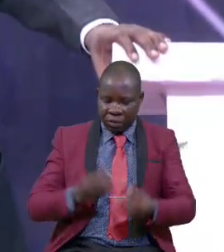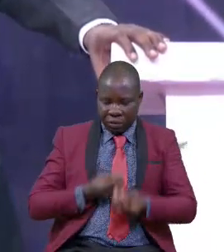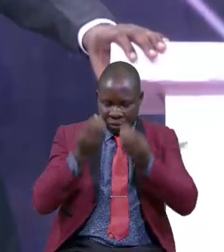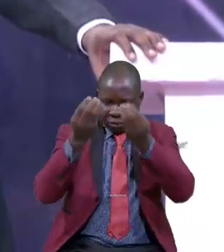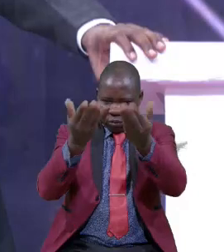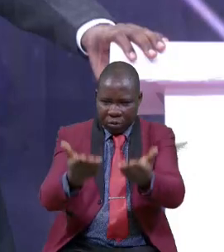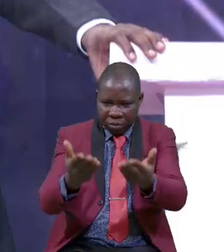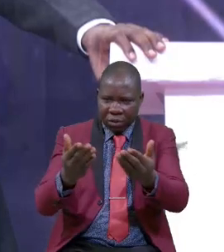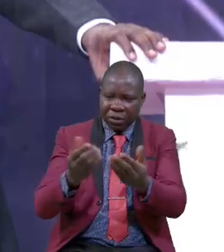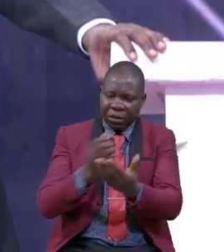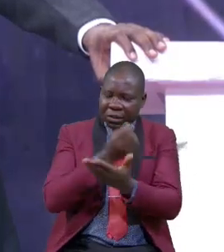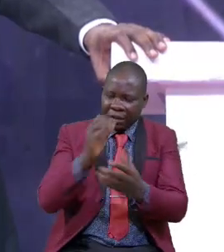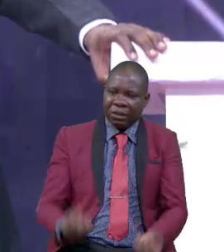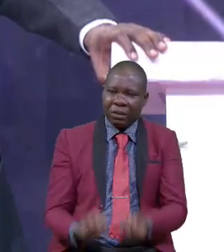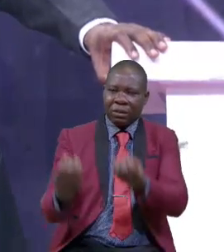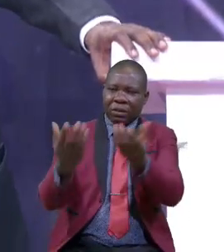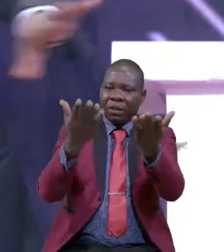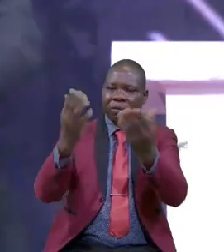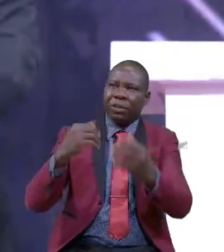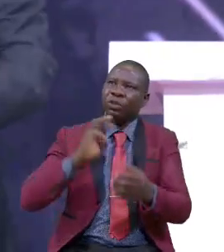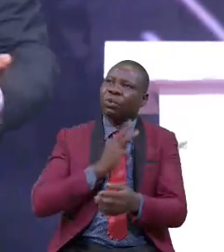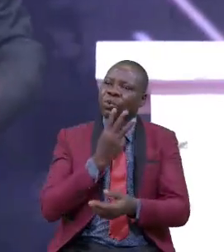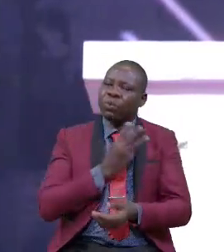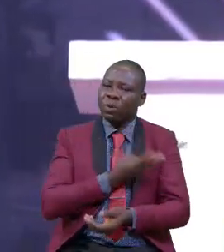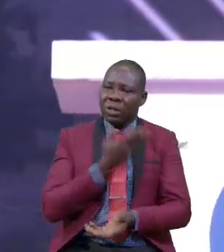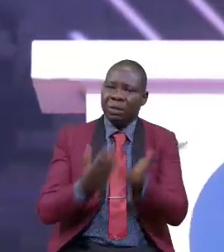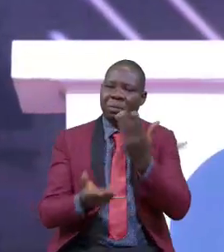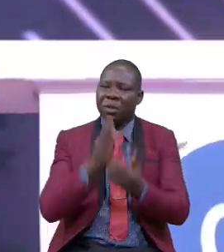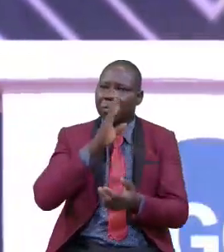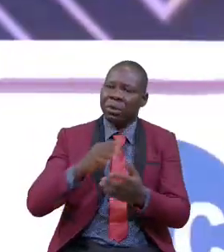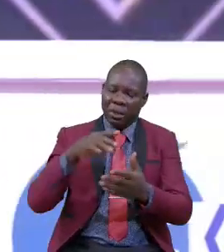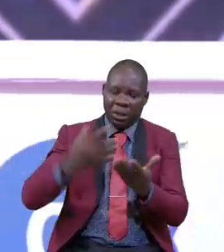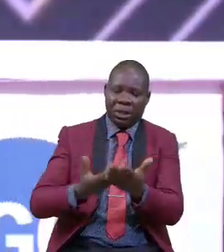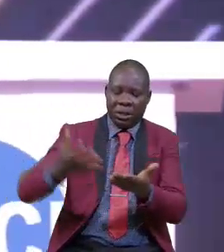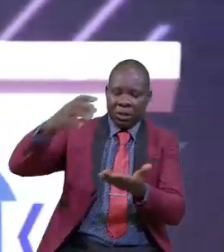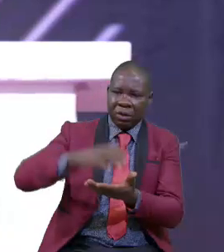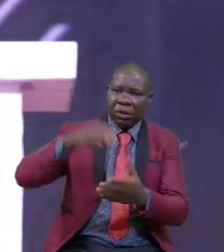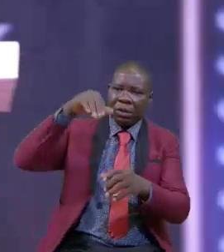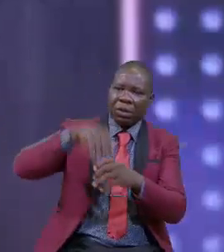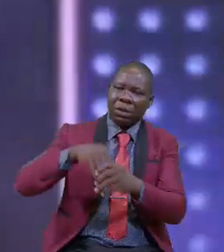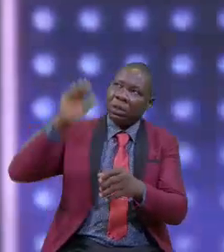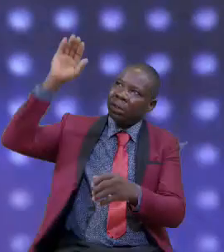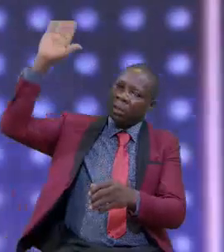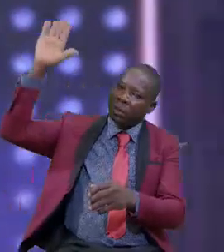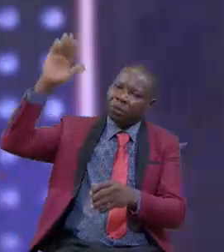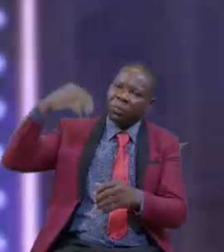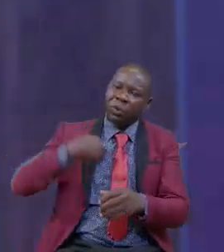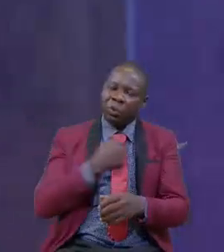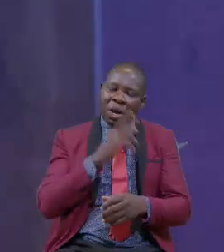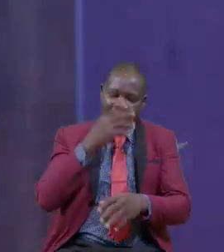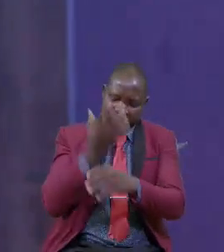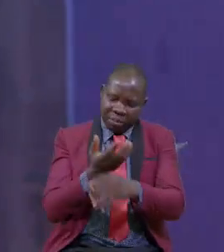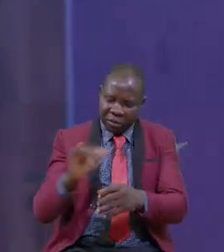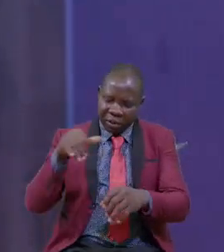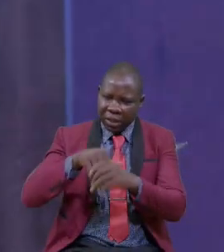rich in him and through him. And then we're beseeching, we're pleading, we're praying, we're asking, we're saying,